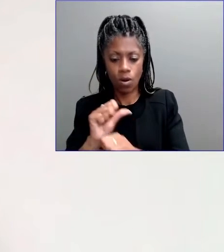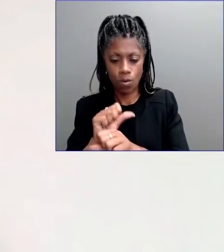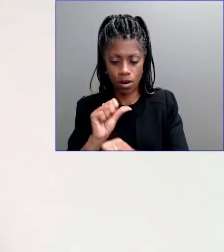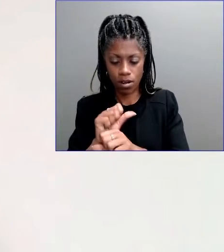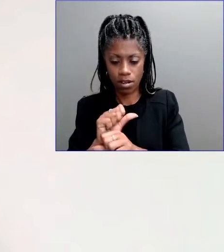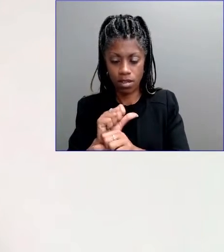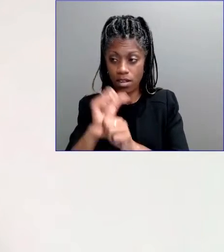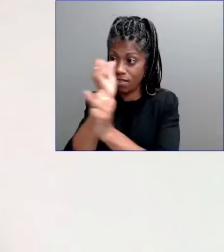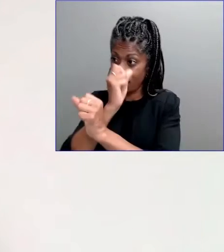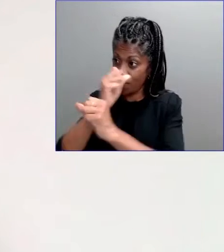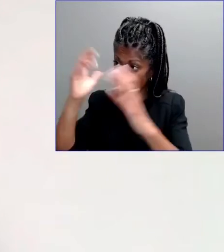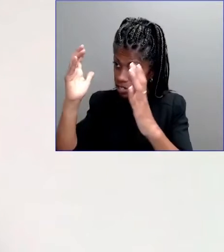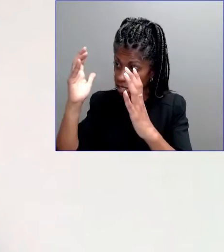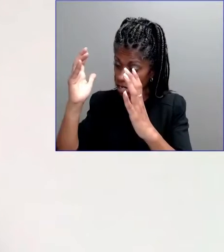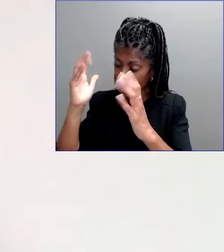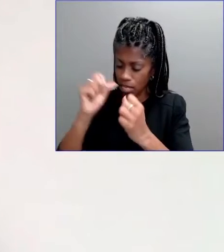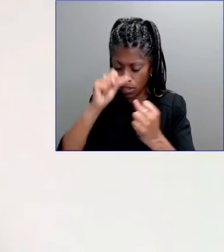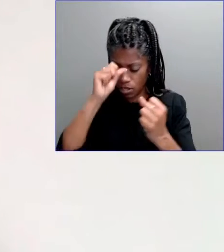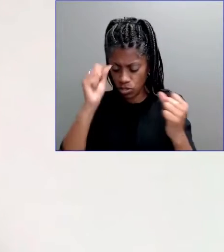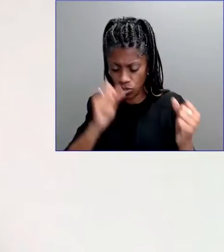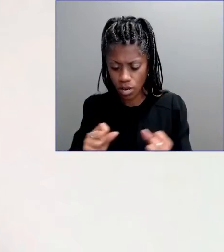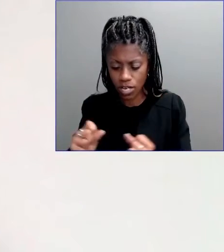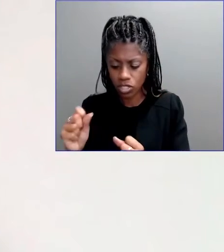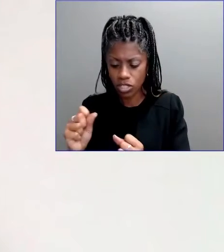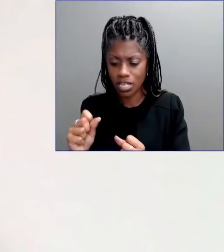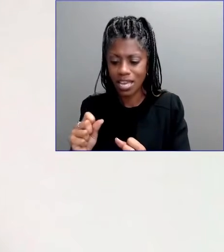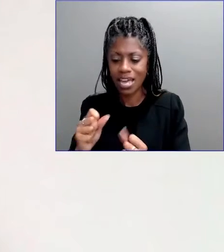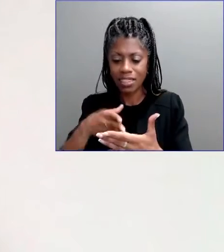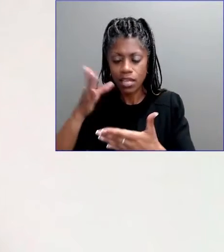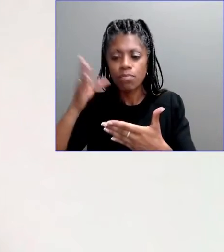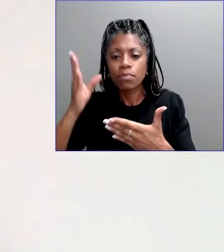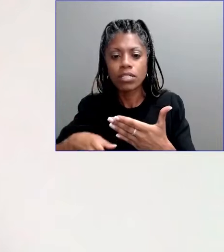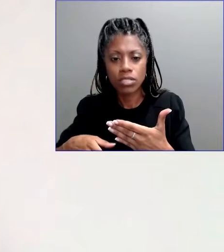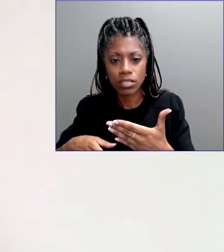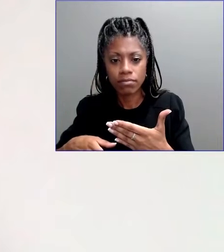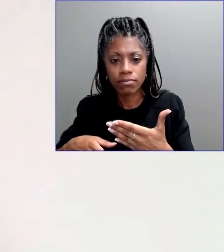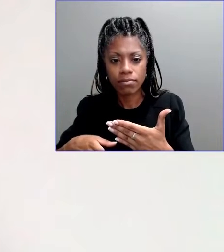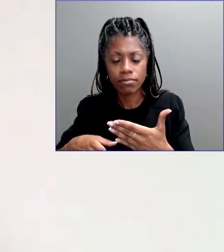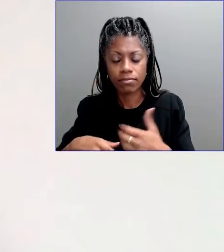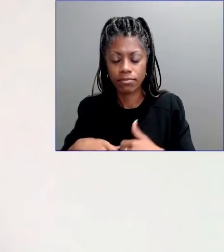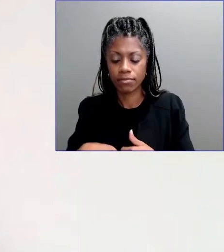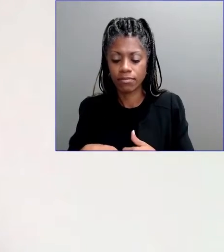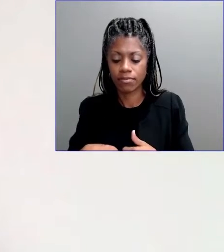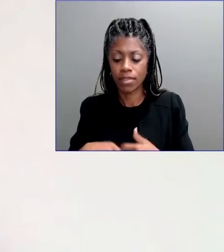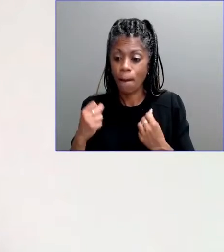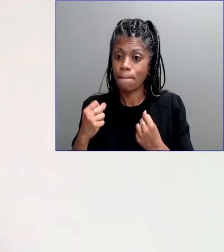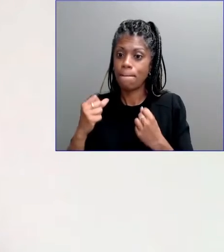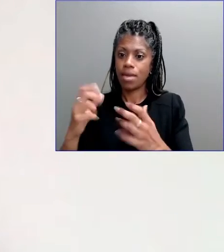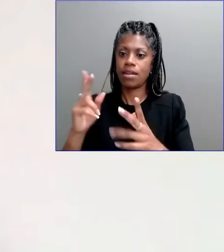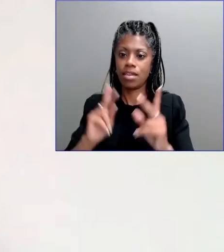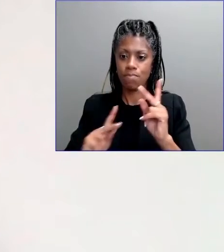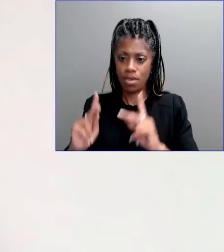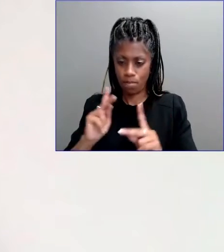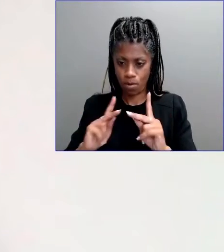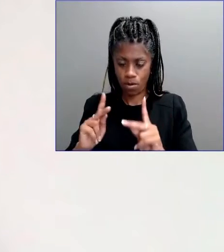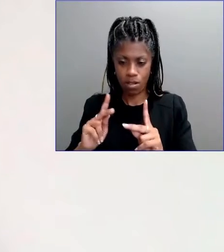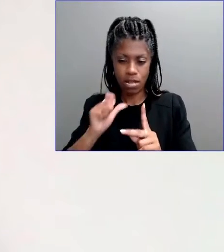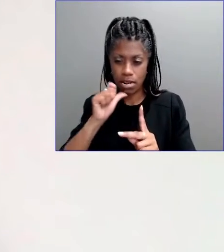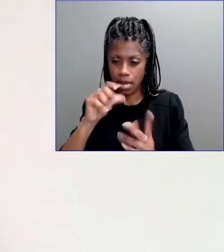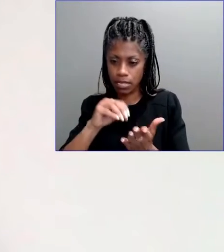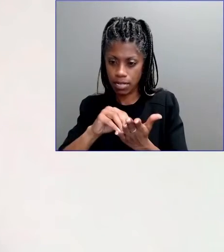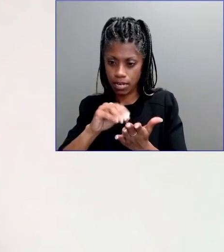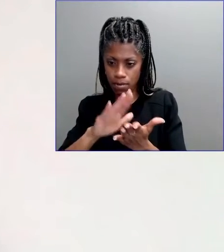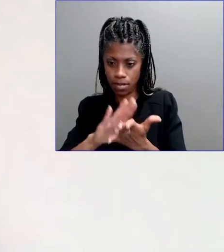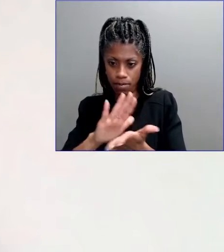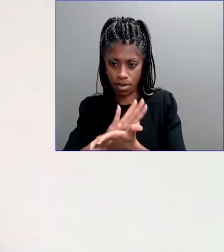and the execution of the Home is Here campaign was led by all undocumented young people. My hope for all of you watching at home right